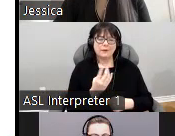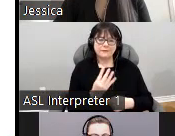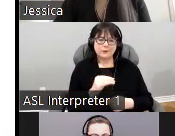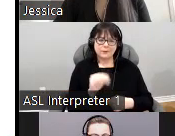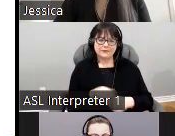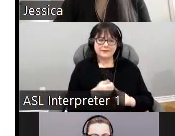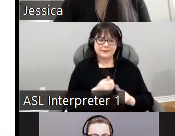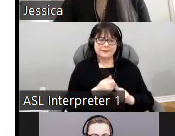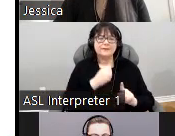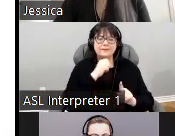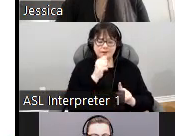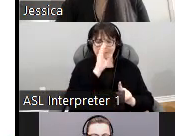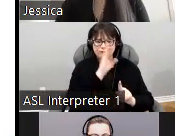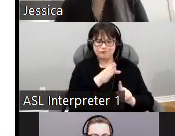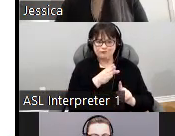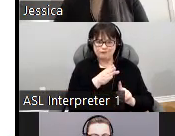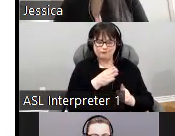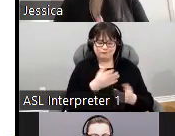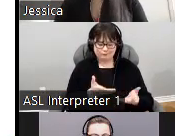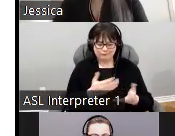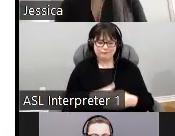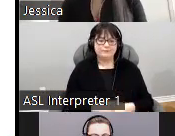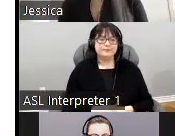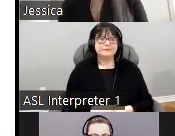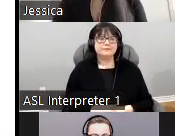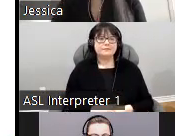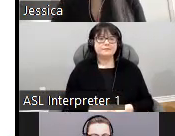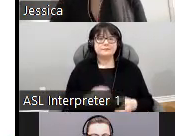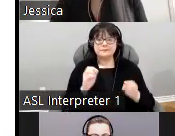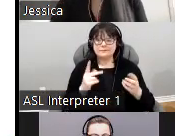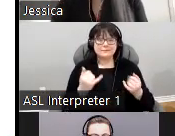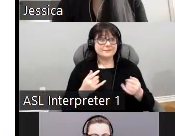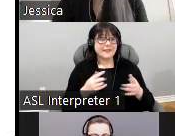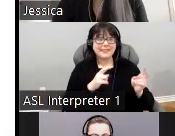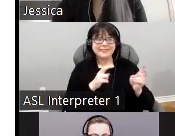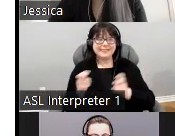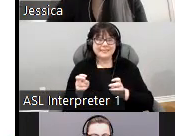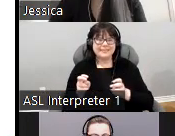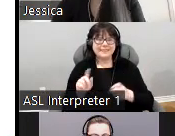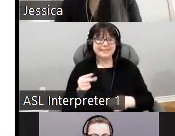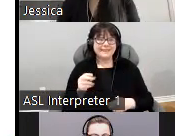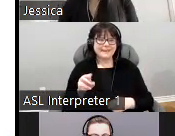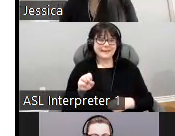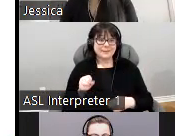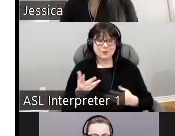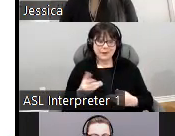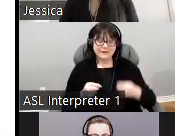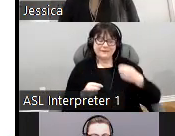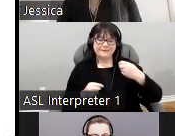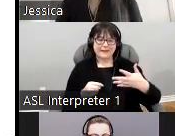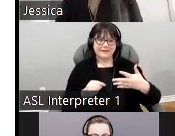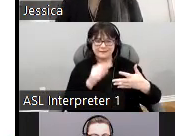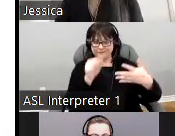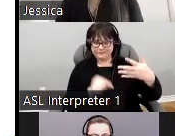All right, so now we get to the main event. So we found 5 main themes that emerged from our scoping